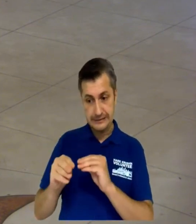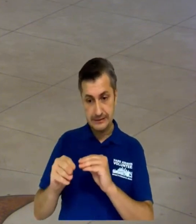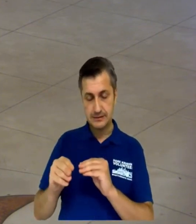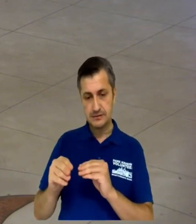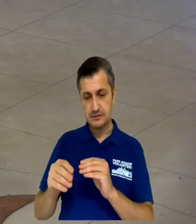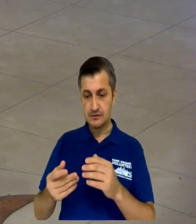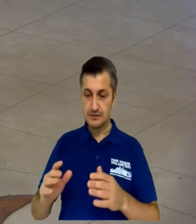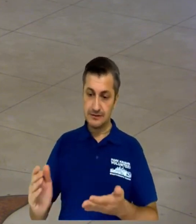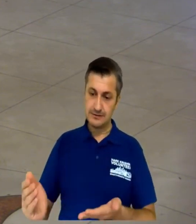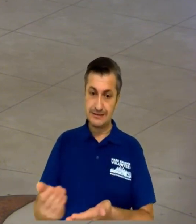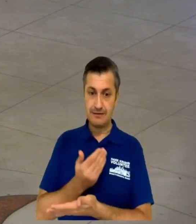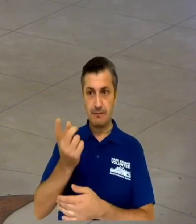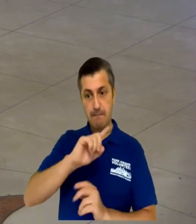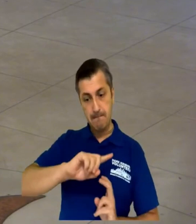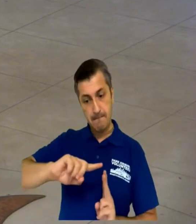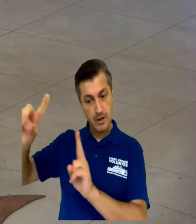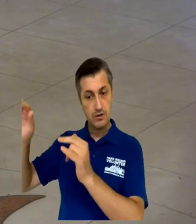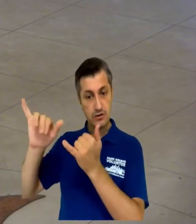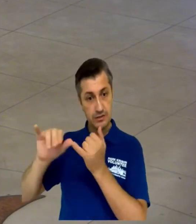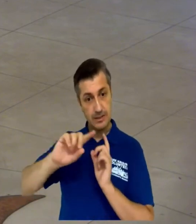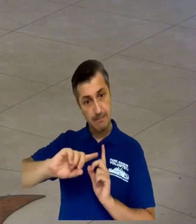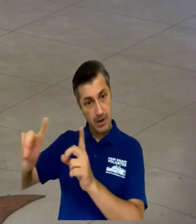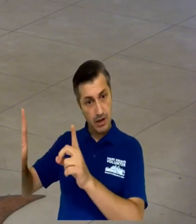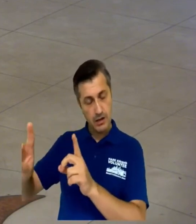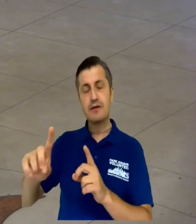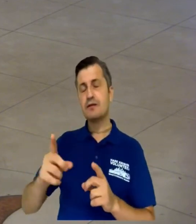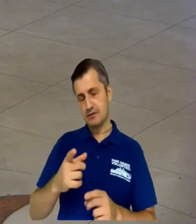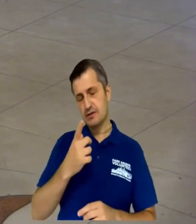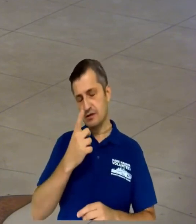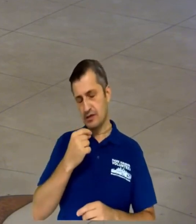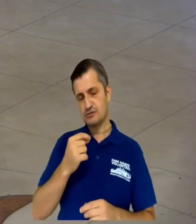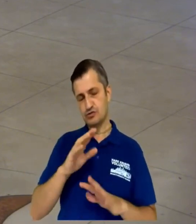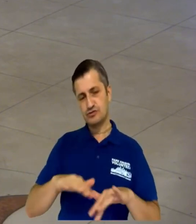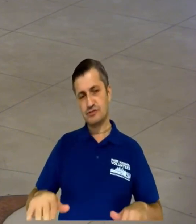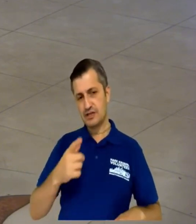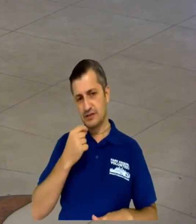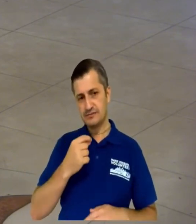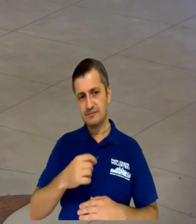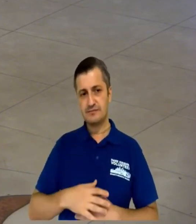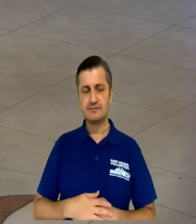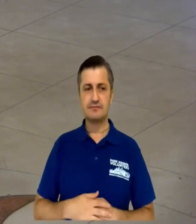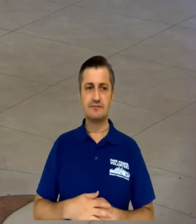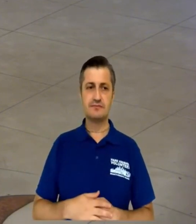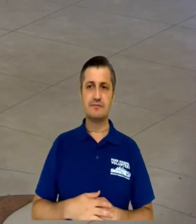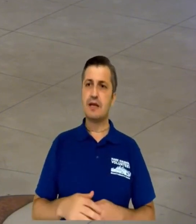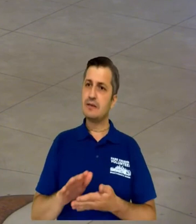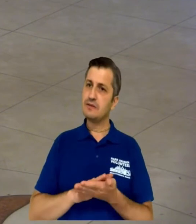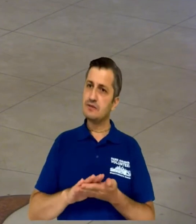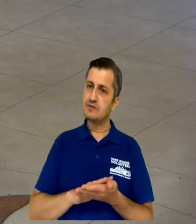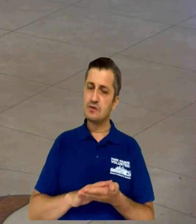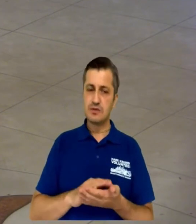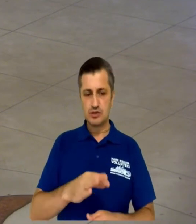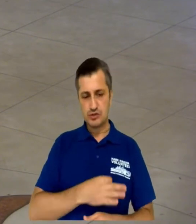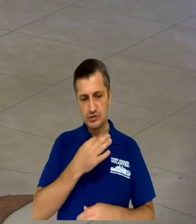interactions better, because we then respect every living entity. So, Vidya Vinaya